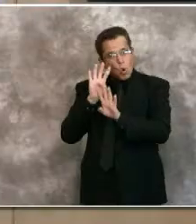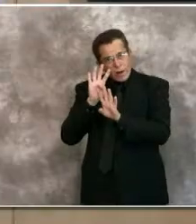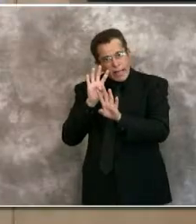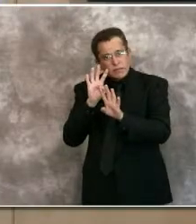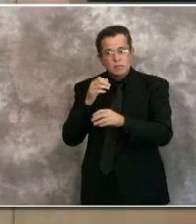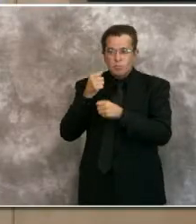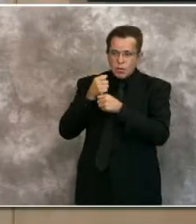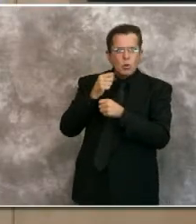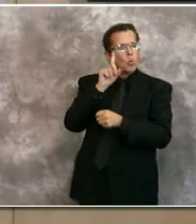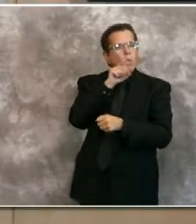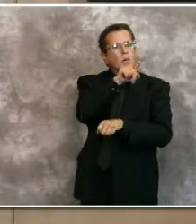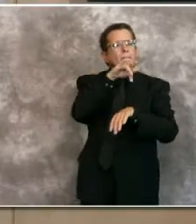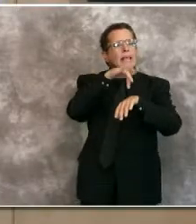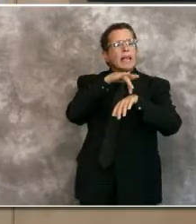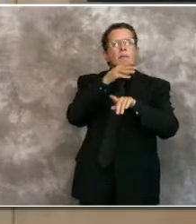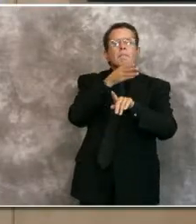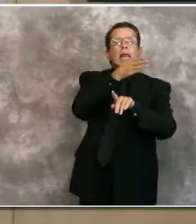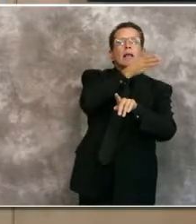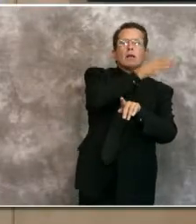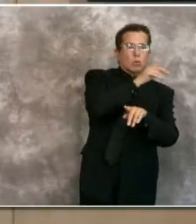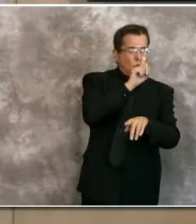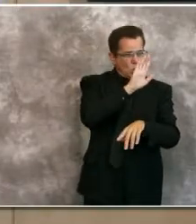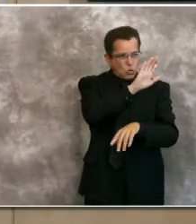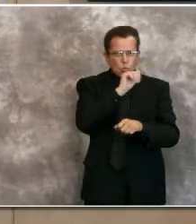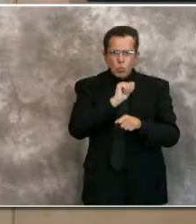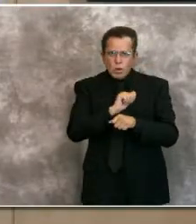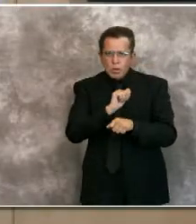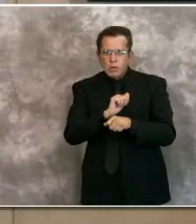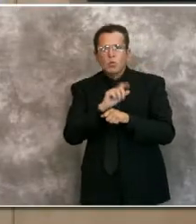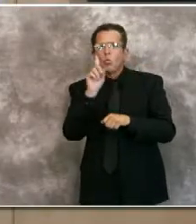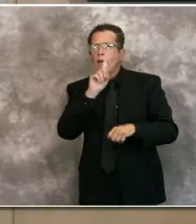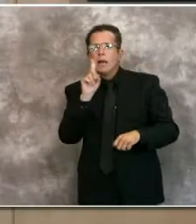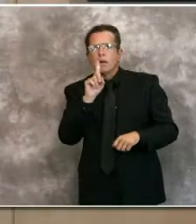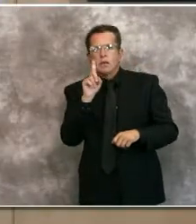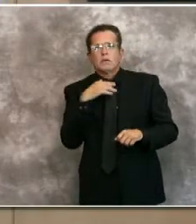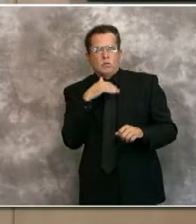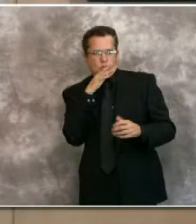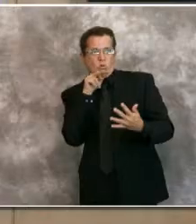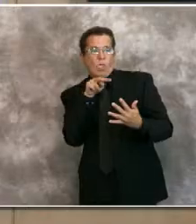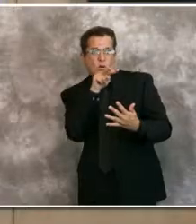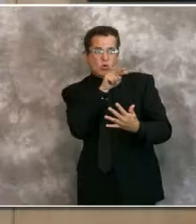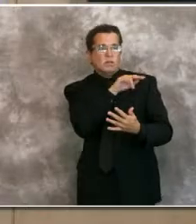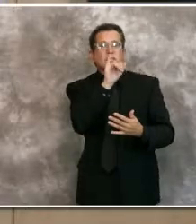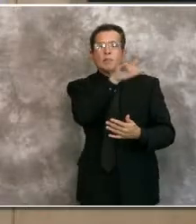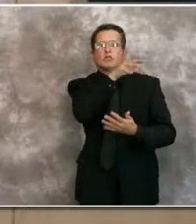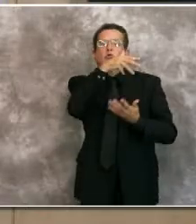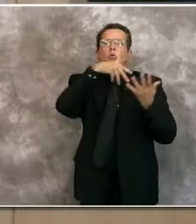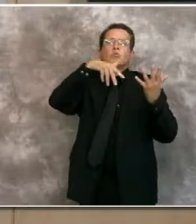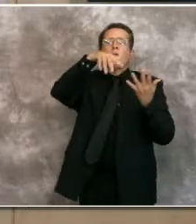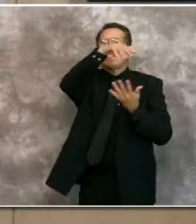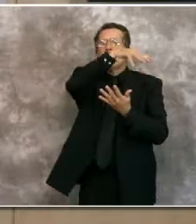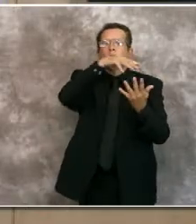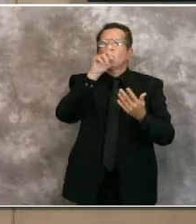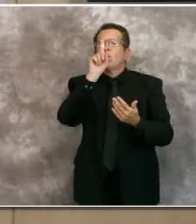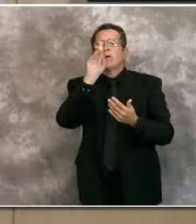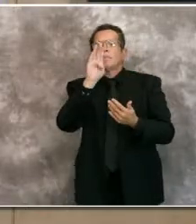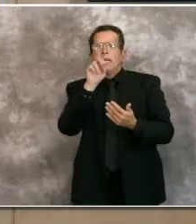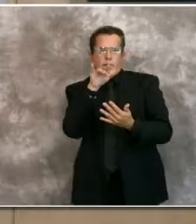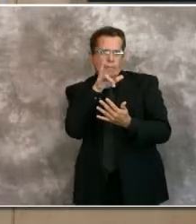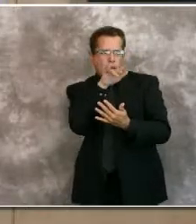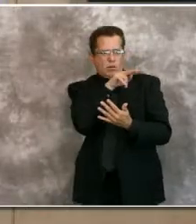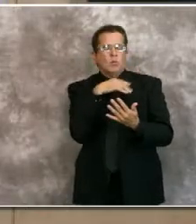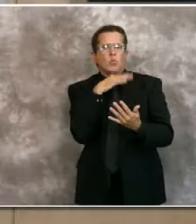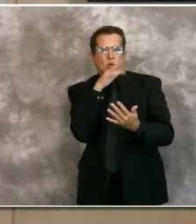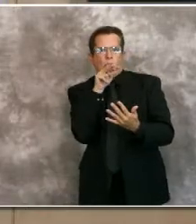to businesses, certainly the workplace that they're in, and any social activities that they've been involved in. And then there are